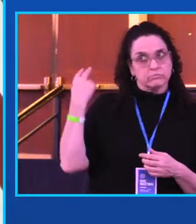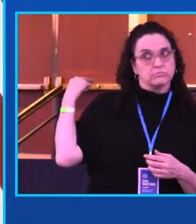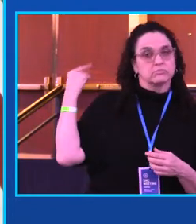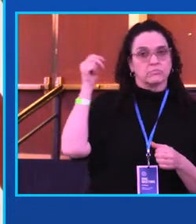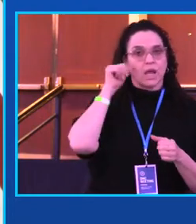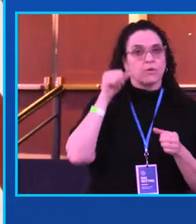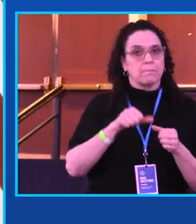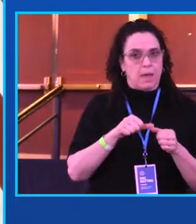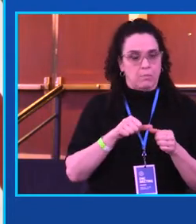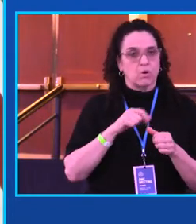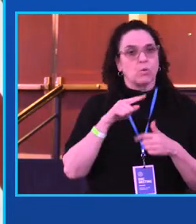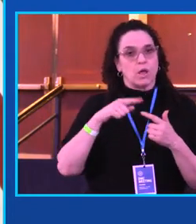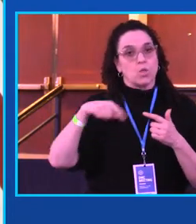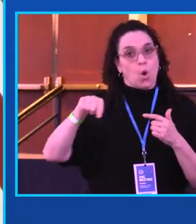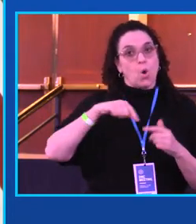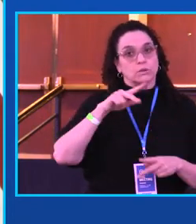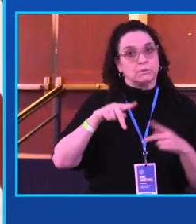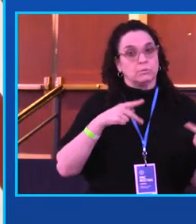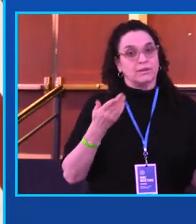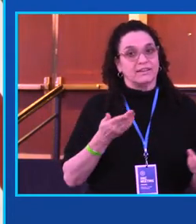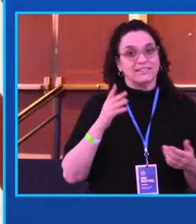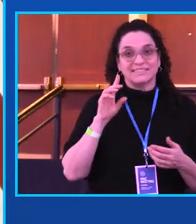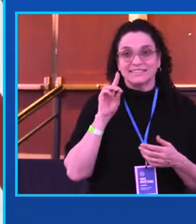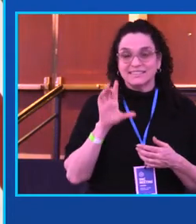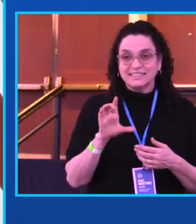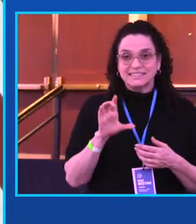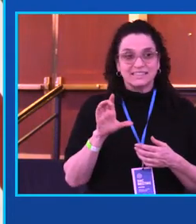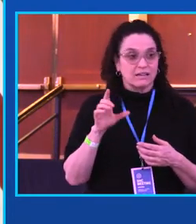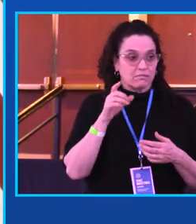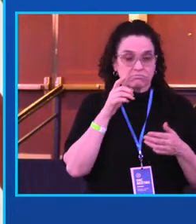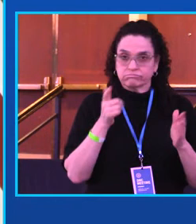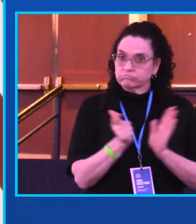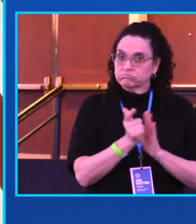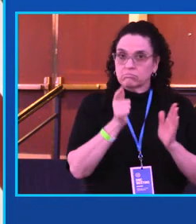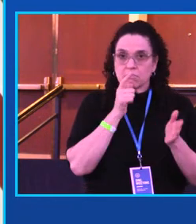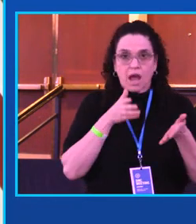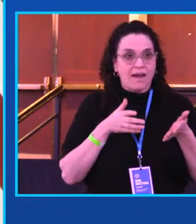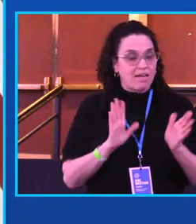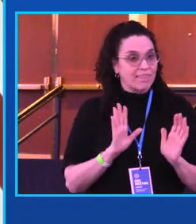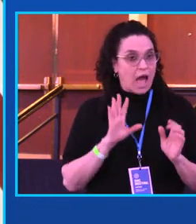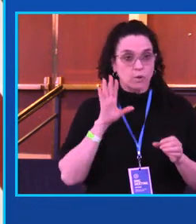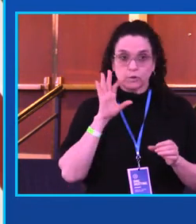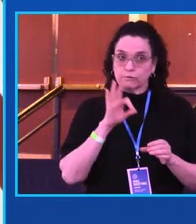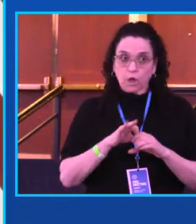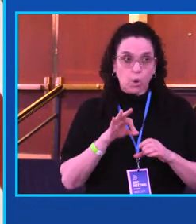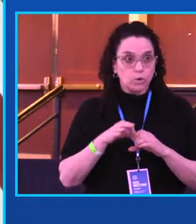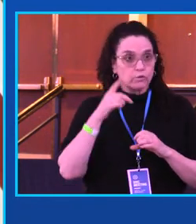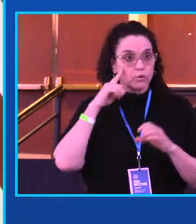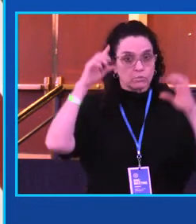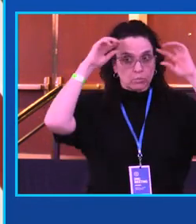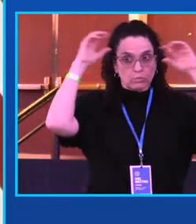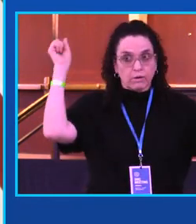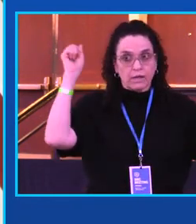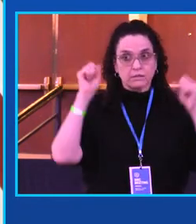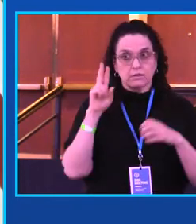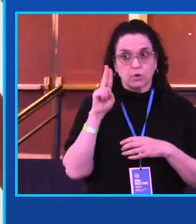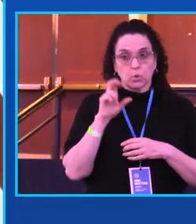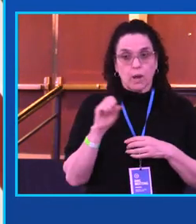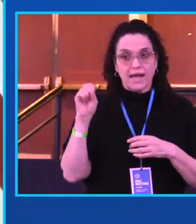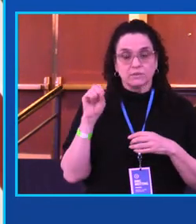when residents of the District of Columbia could not vote for the President of the United States.